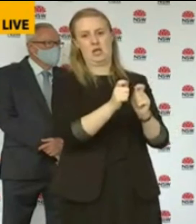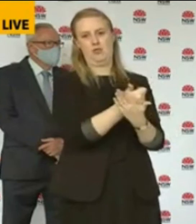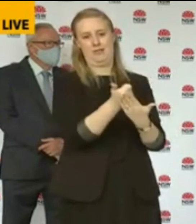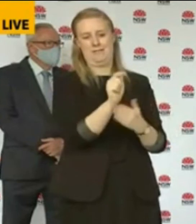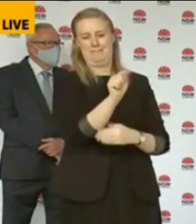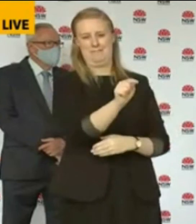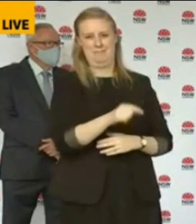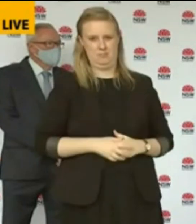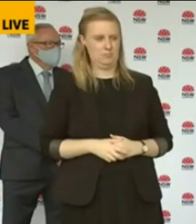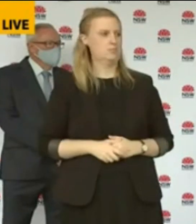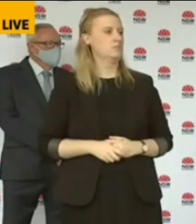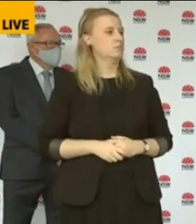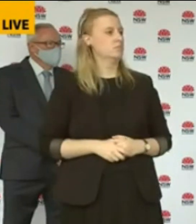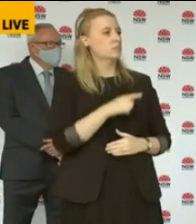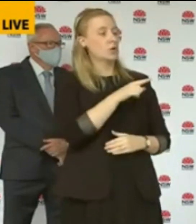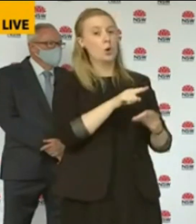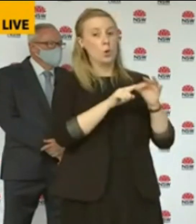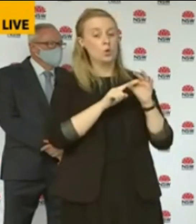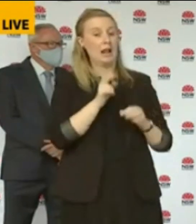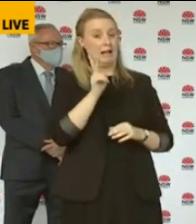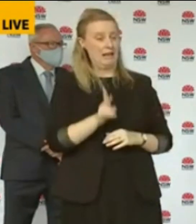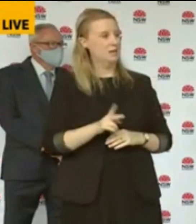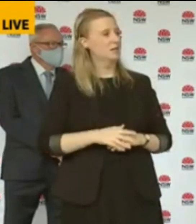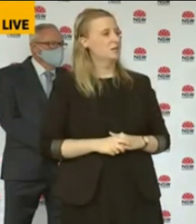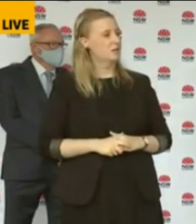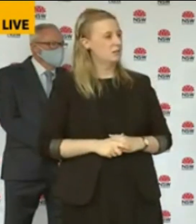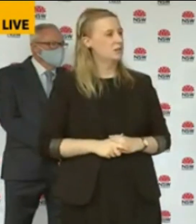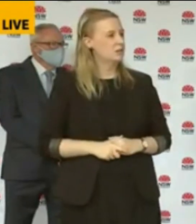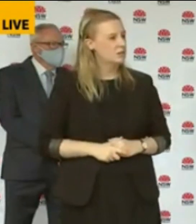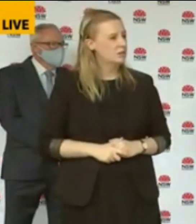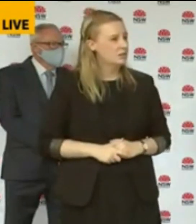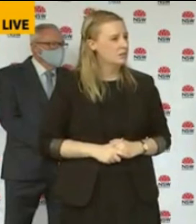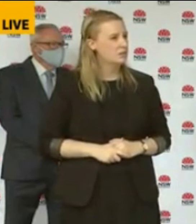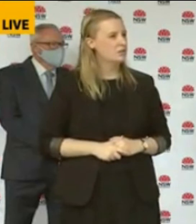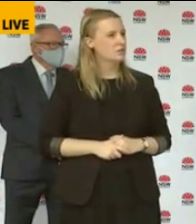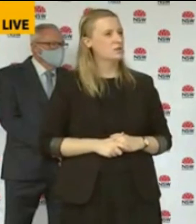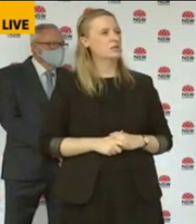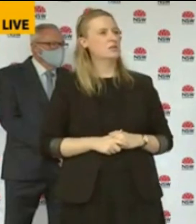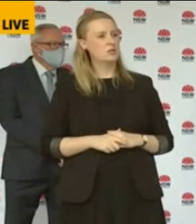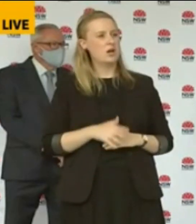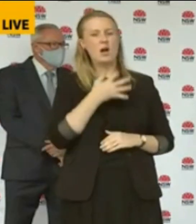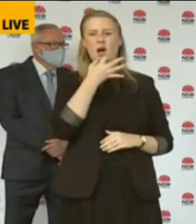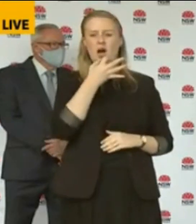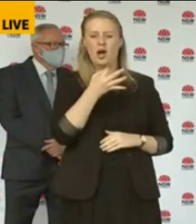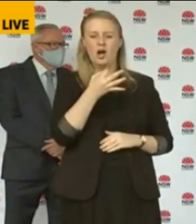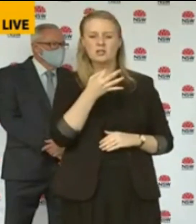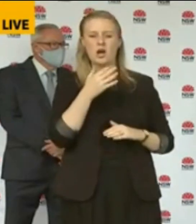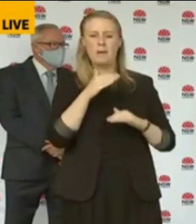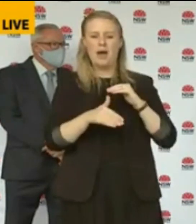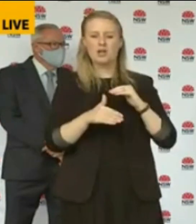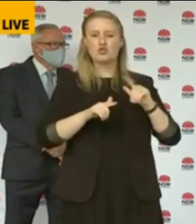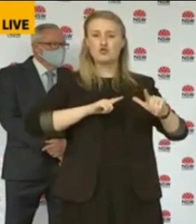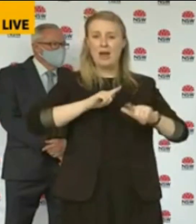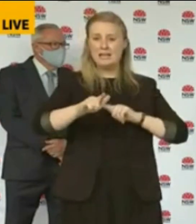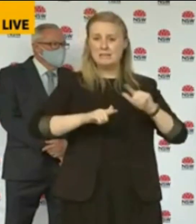Are PTS workers subject to daily surveillance testing? They get daily So transport workers are also getting picked